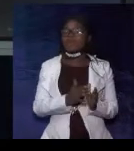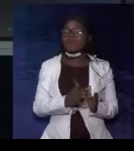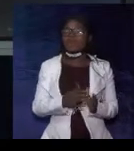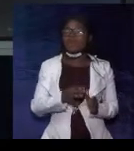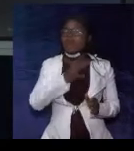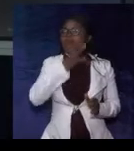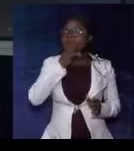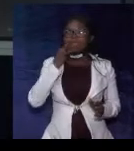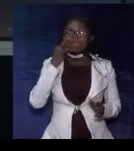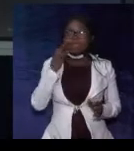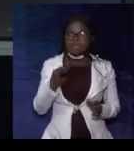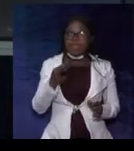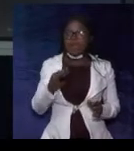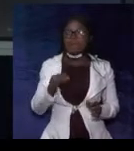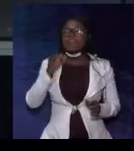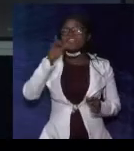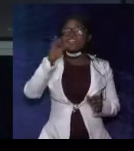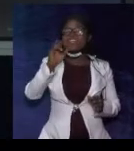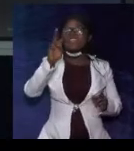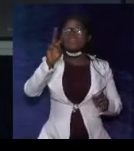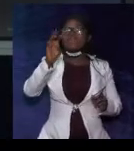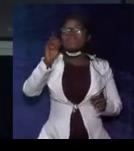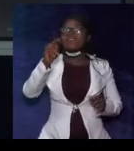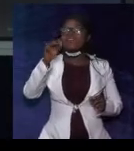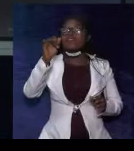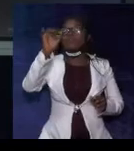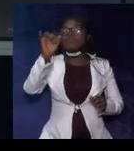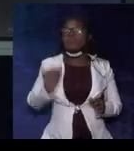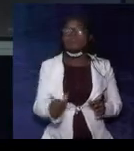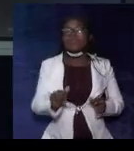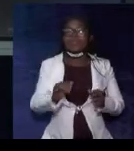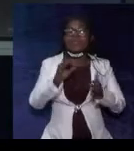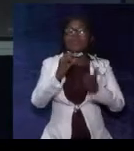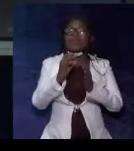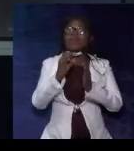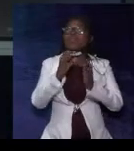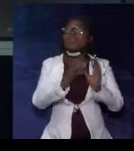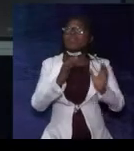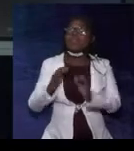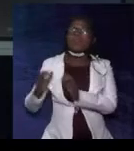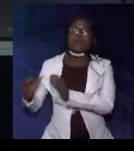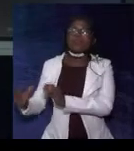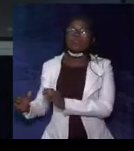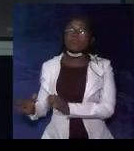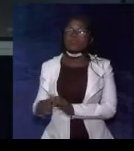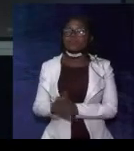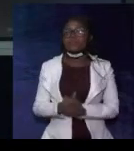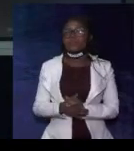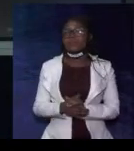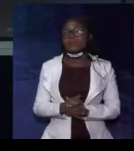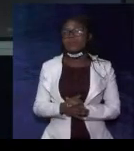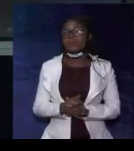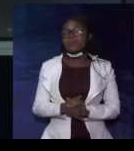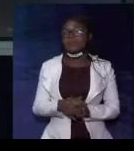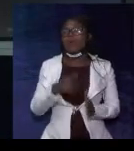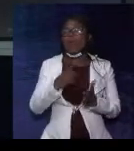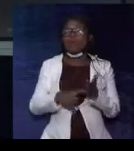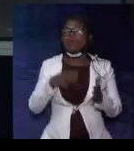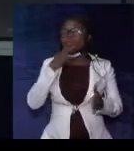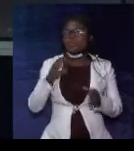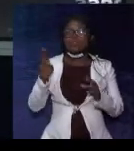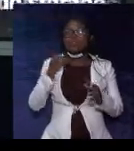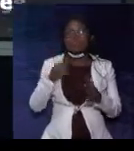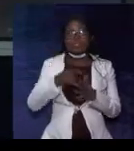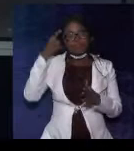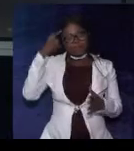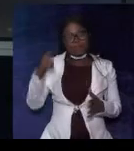is farm inventory record. Say that. Farm inventory record. What do we use